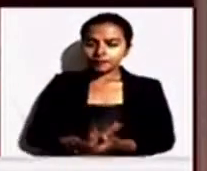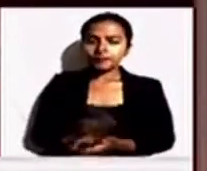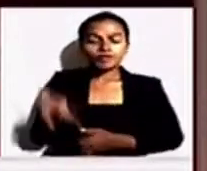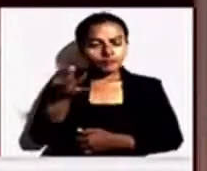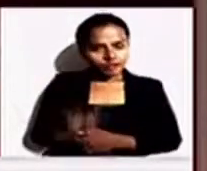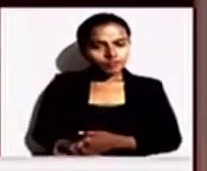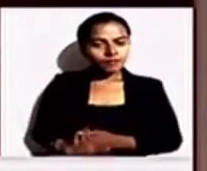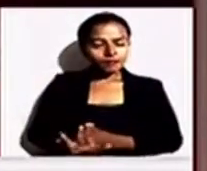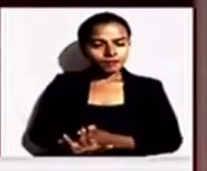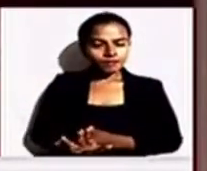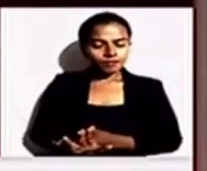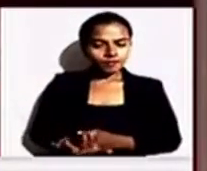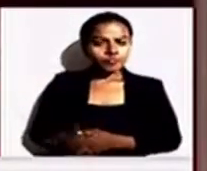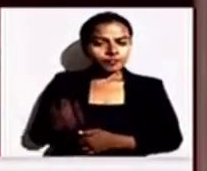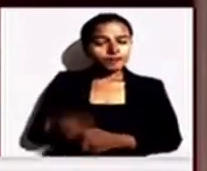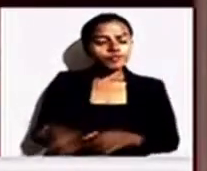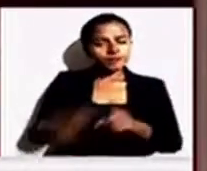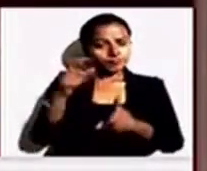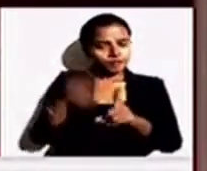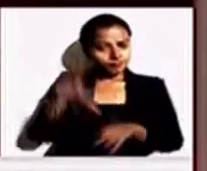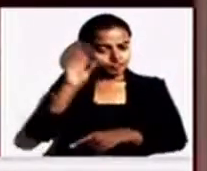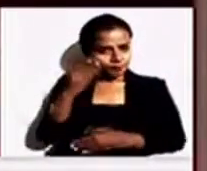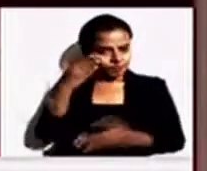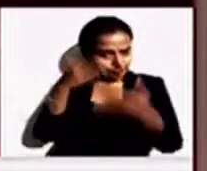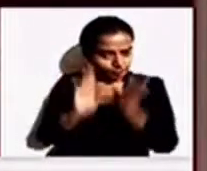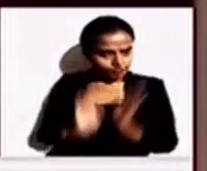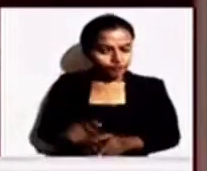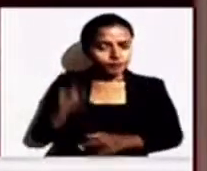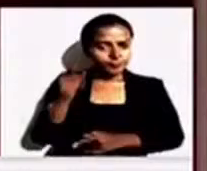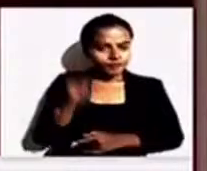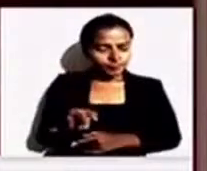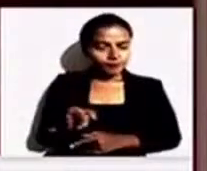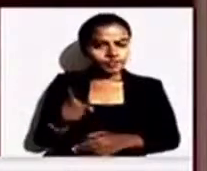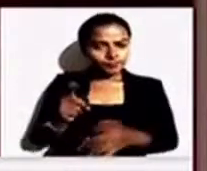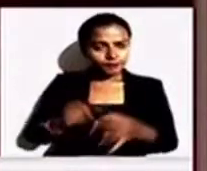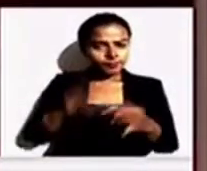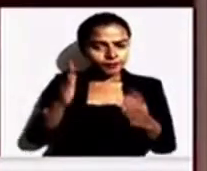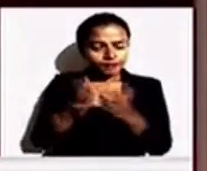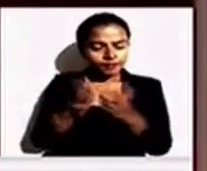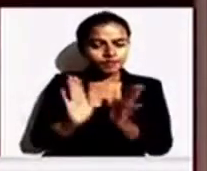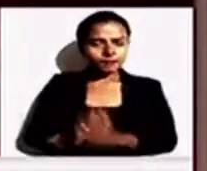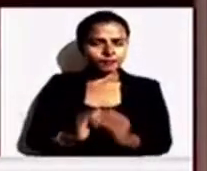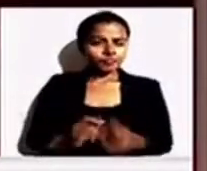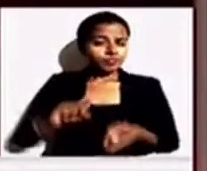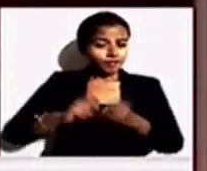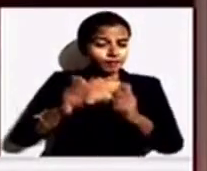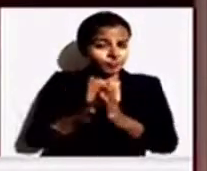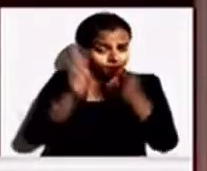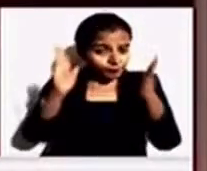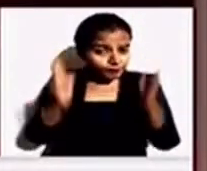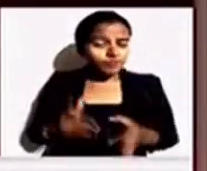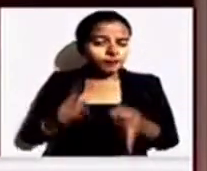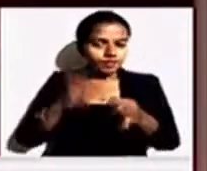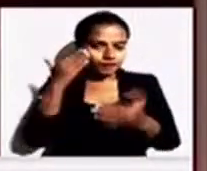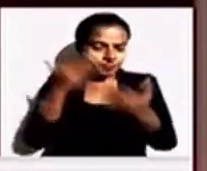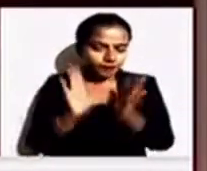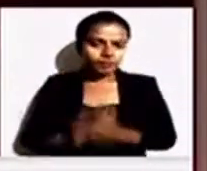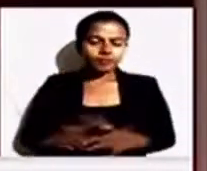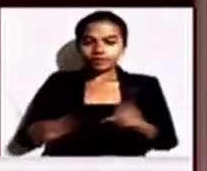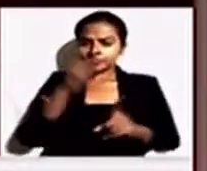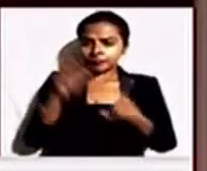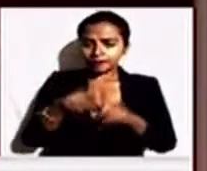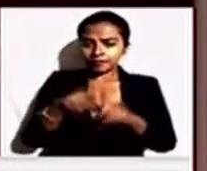education is, again, it's a complex issue. And in an education system like ours, where we